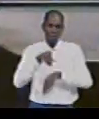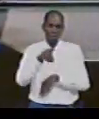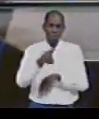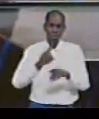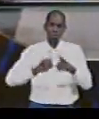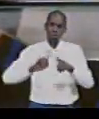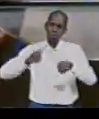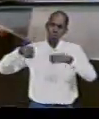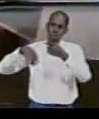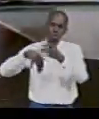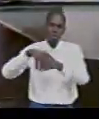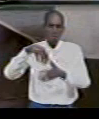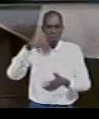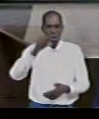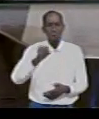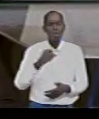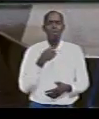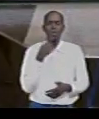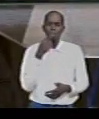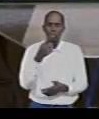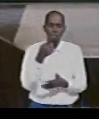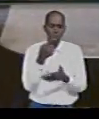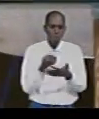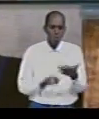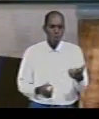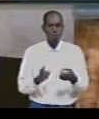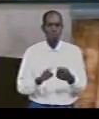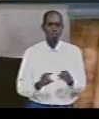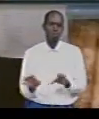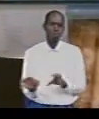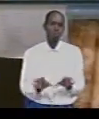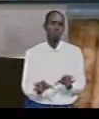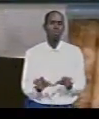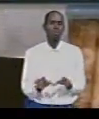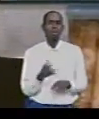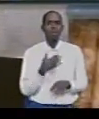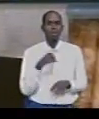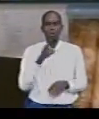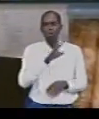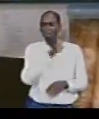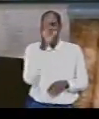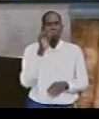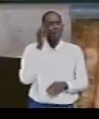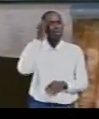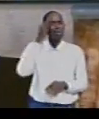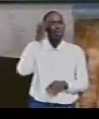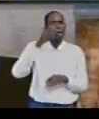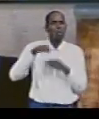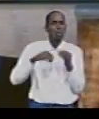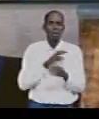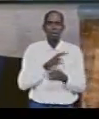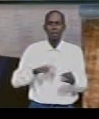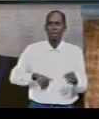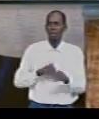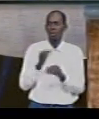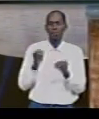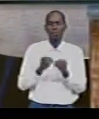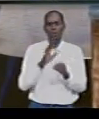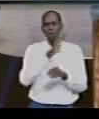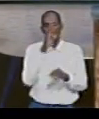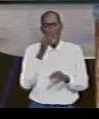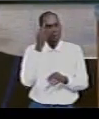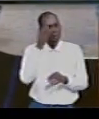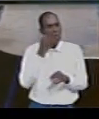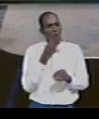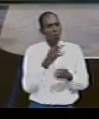he says, this is what you do. And you never think about Christ anymore, about the Holy Ghost